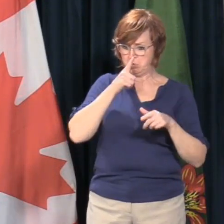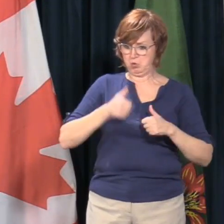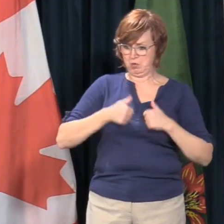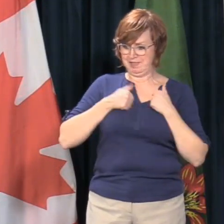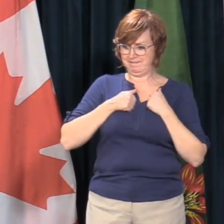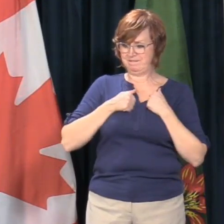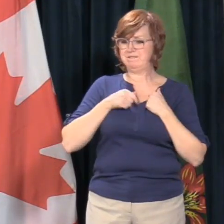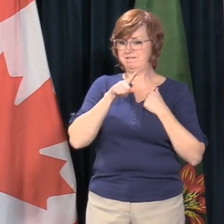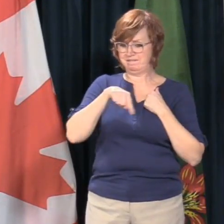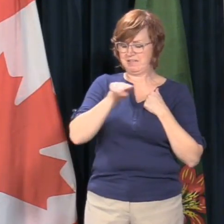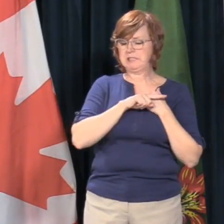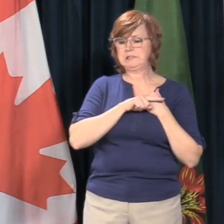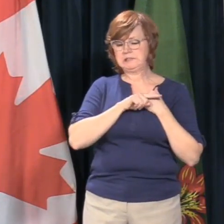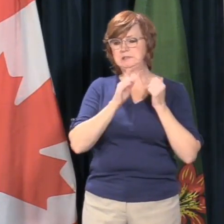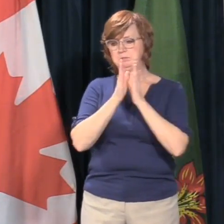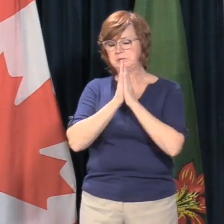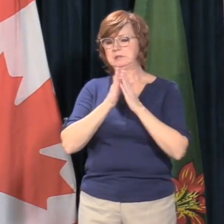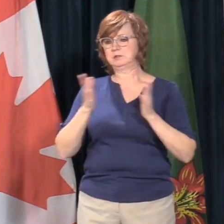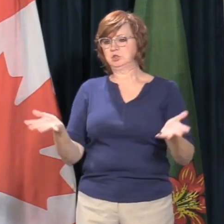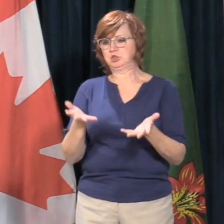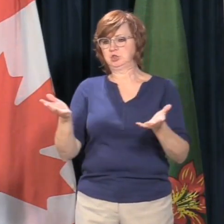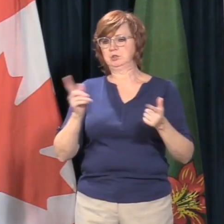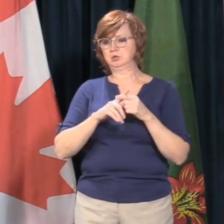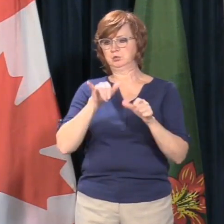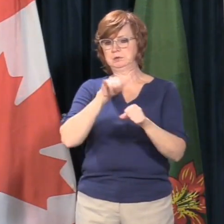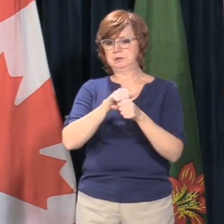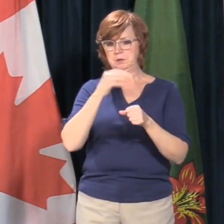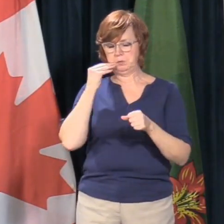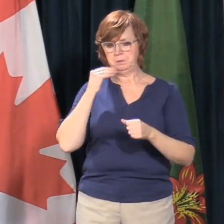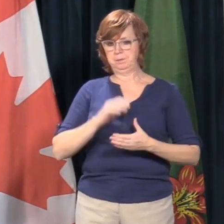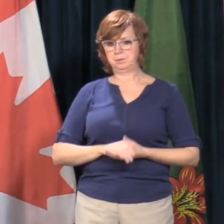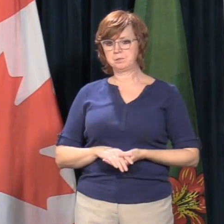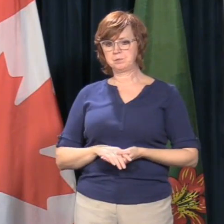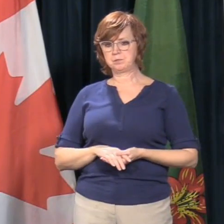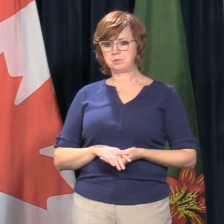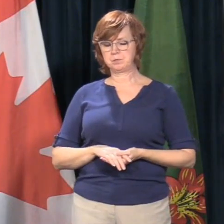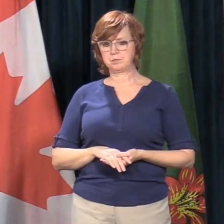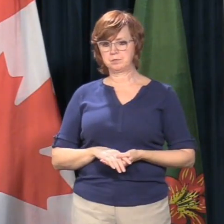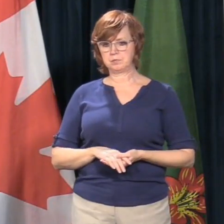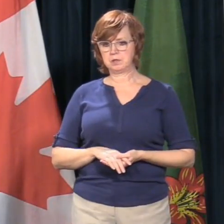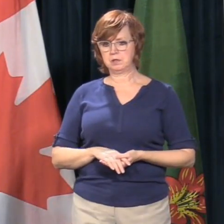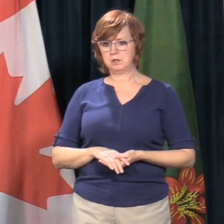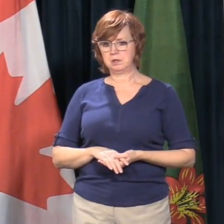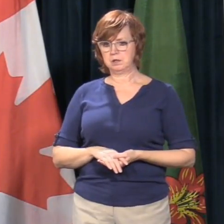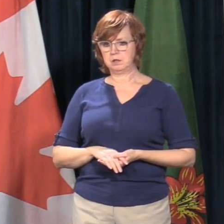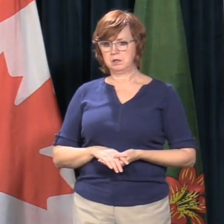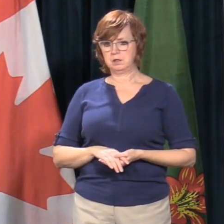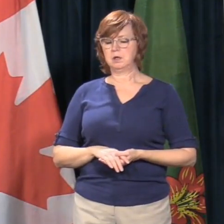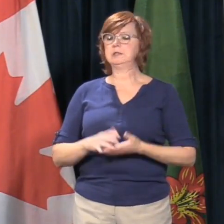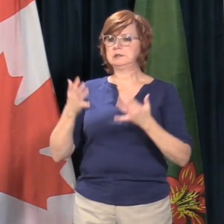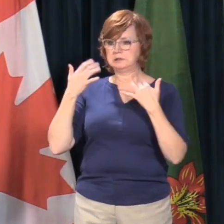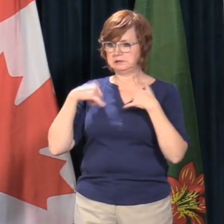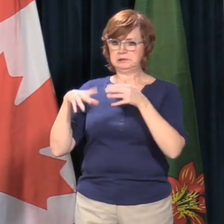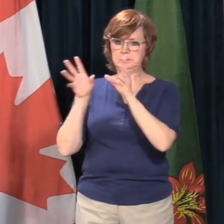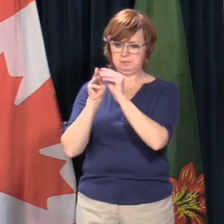community leadership in the northern community. And we are in continuous communication and discussion with